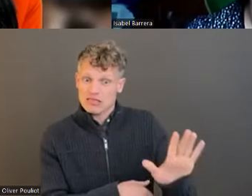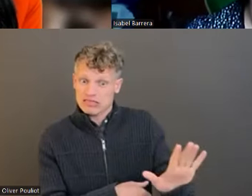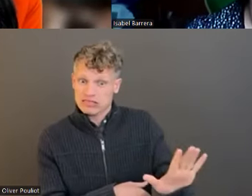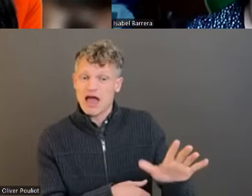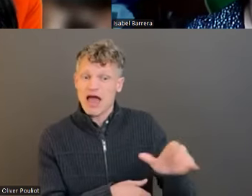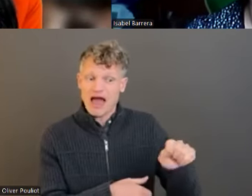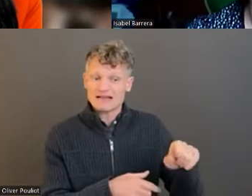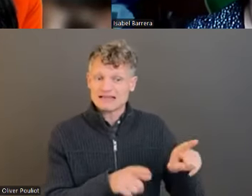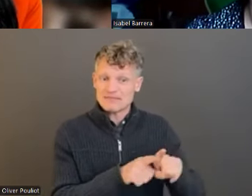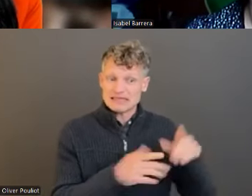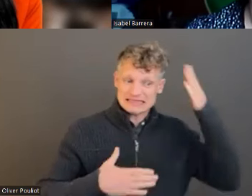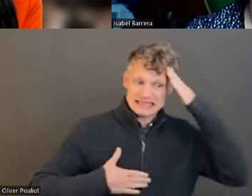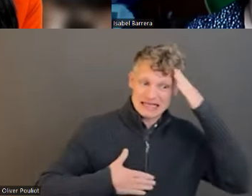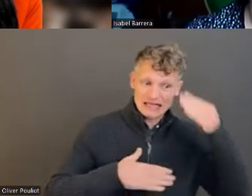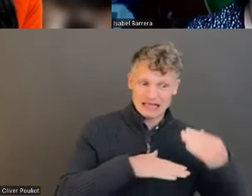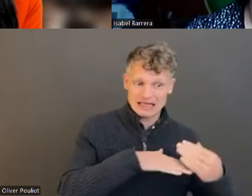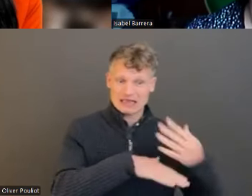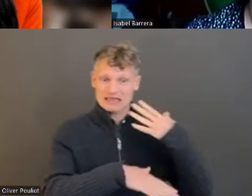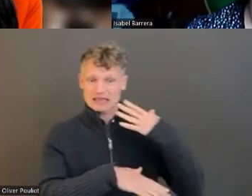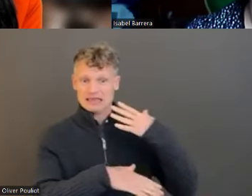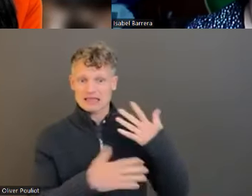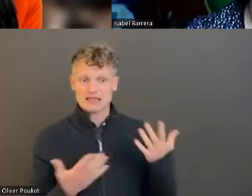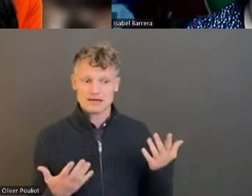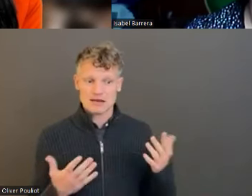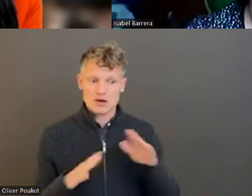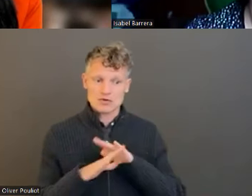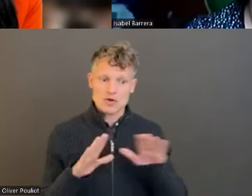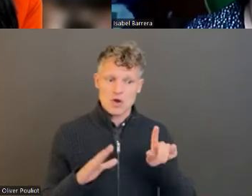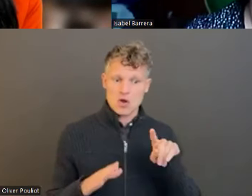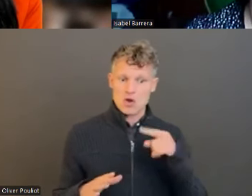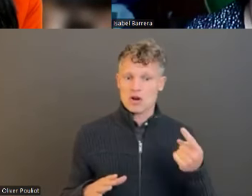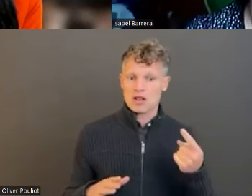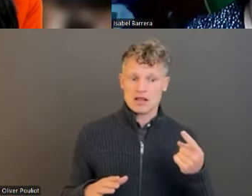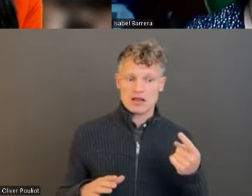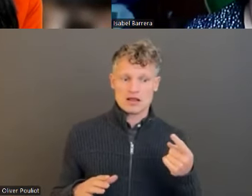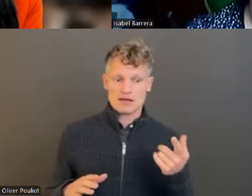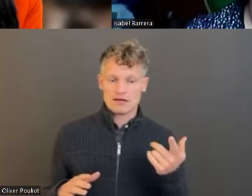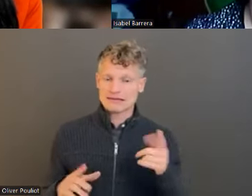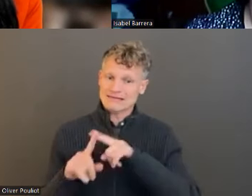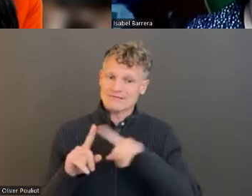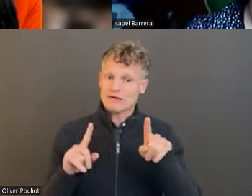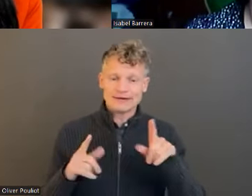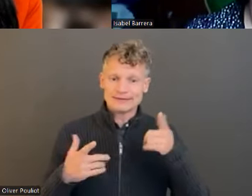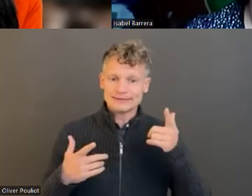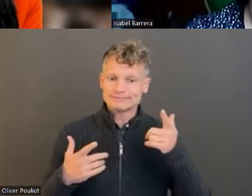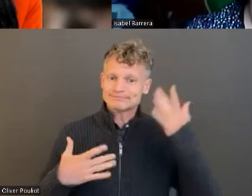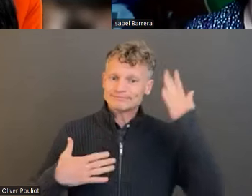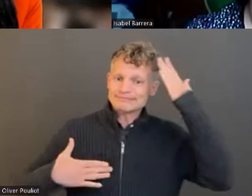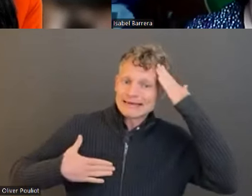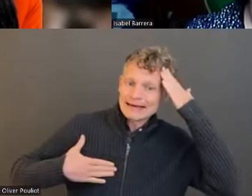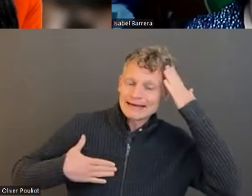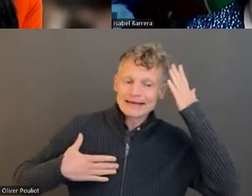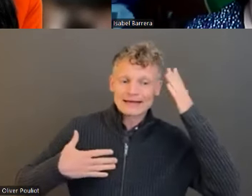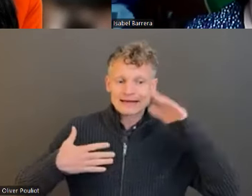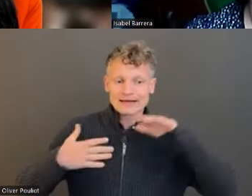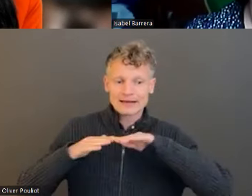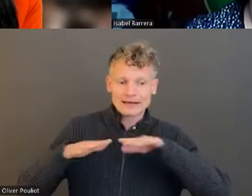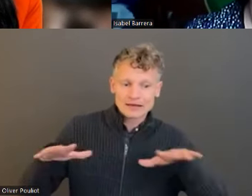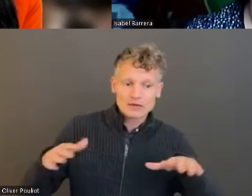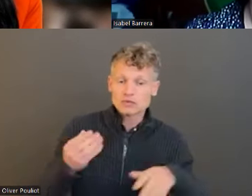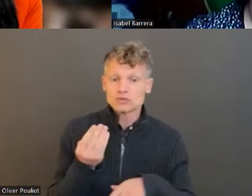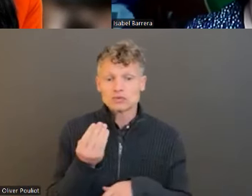or initiative, not only for tropical neglected diseases, but also some of those are